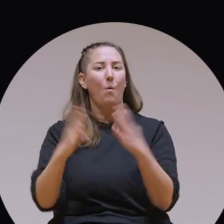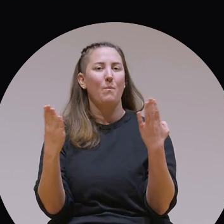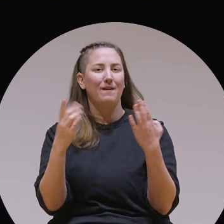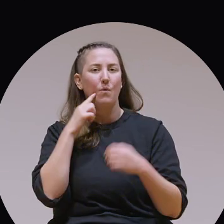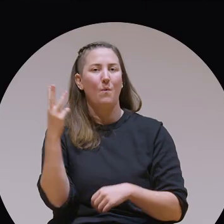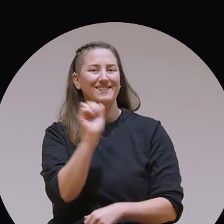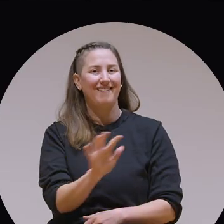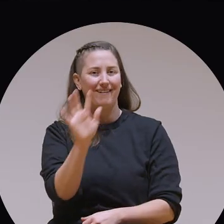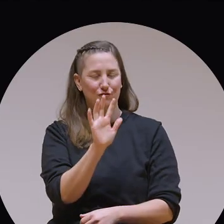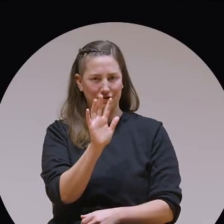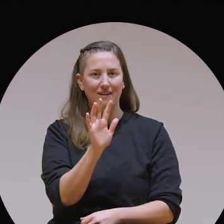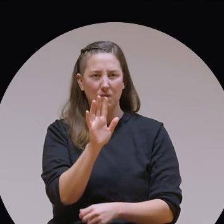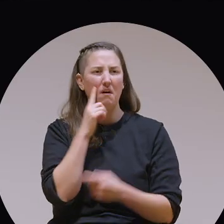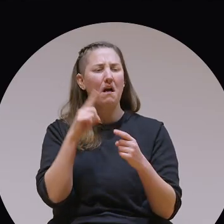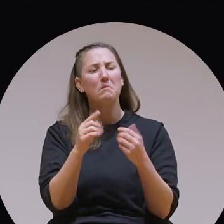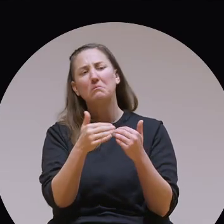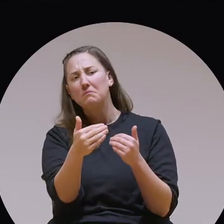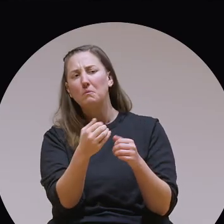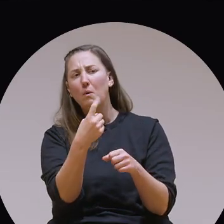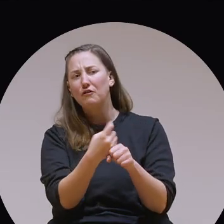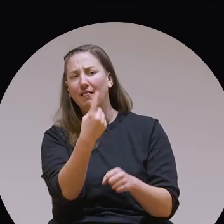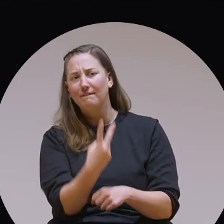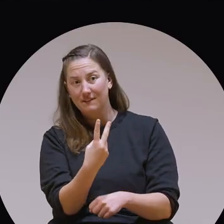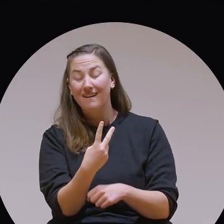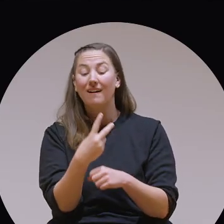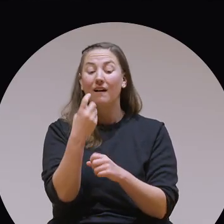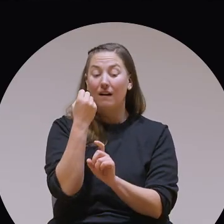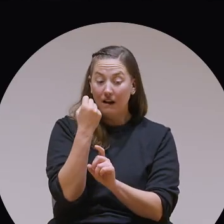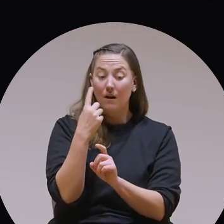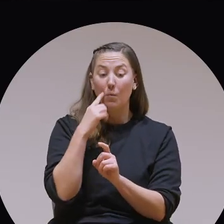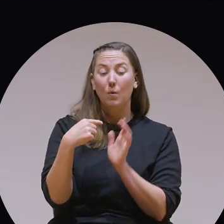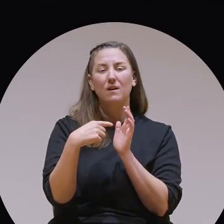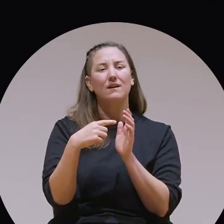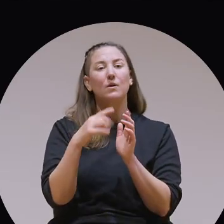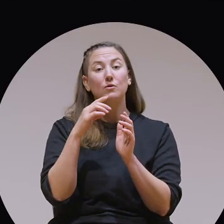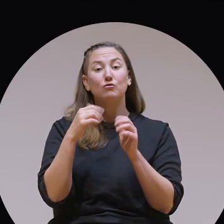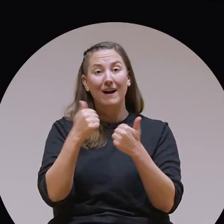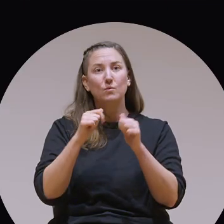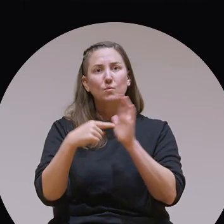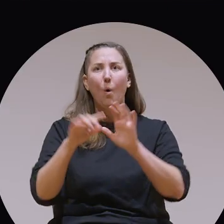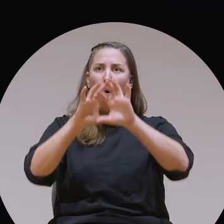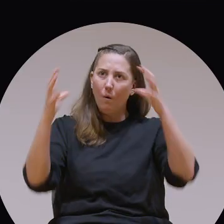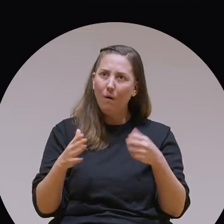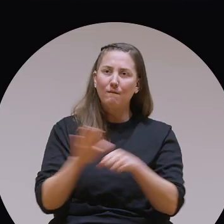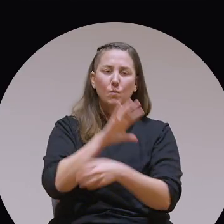galleries. They're reopening in a year and a half from now. But we will tell this whole story. We'll tell the story of how they left Nimrod, how